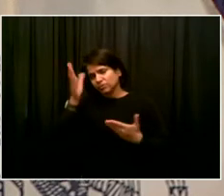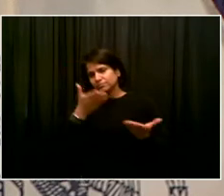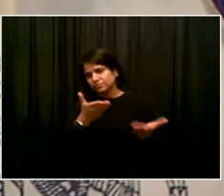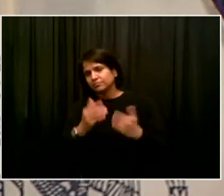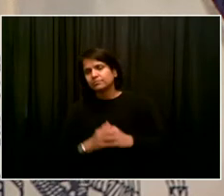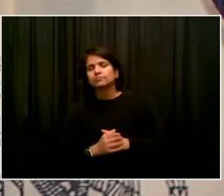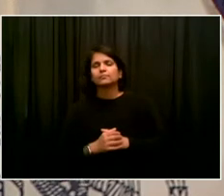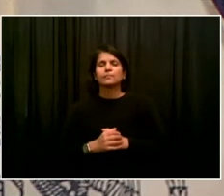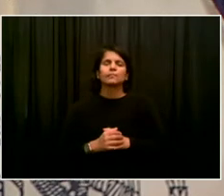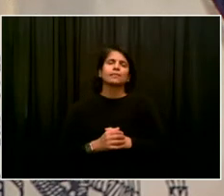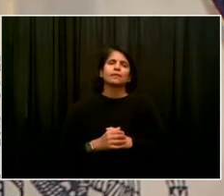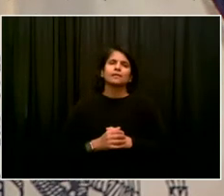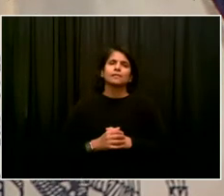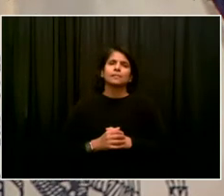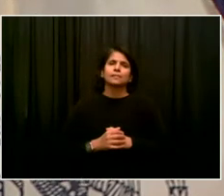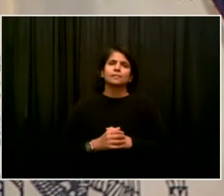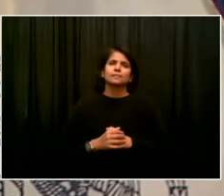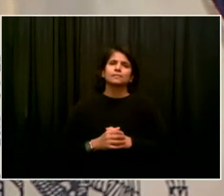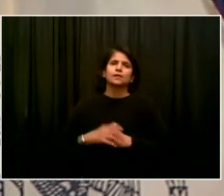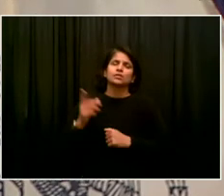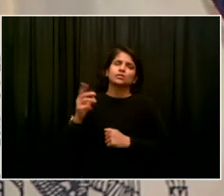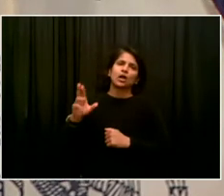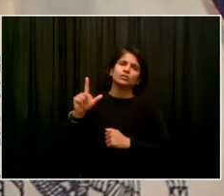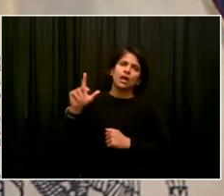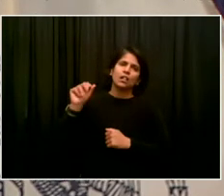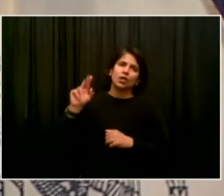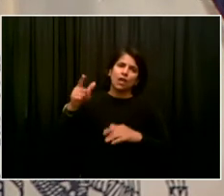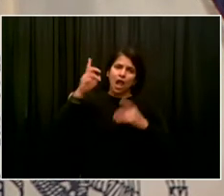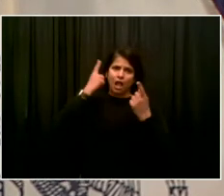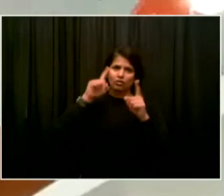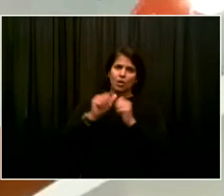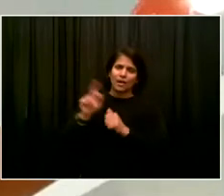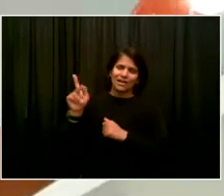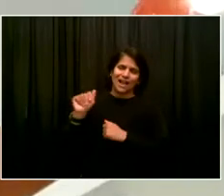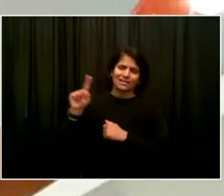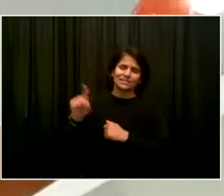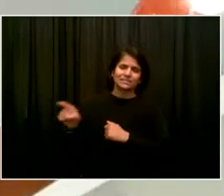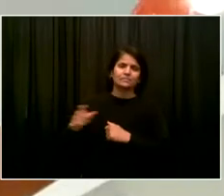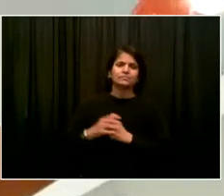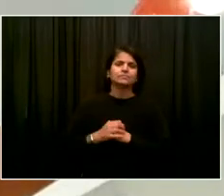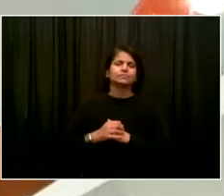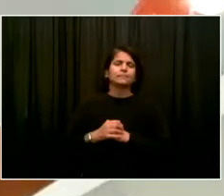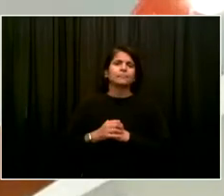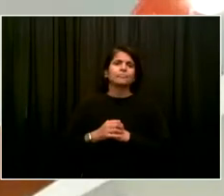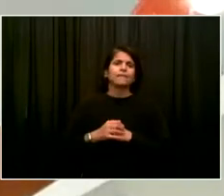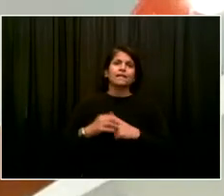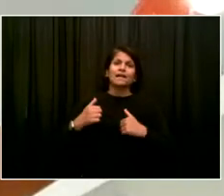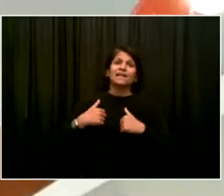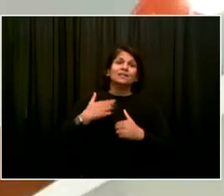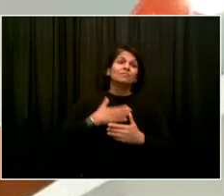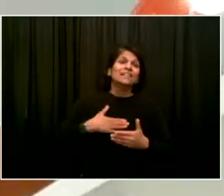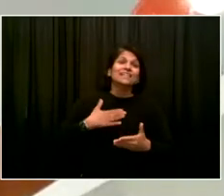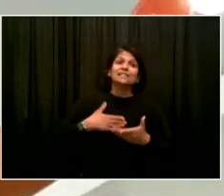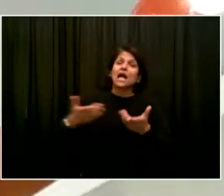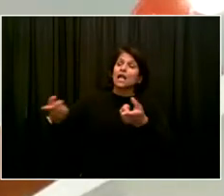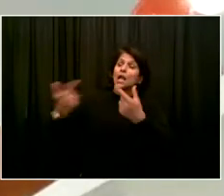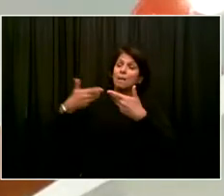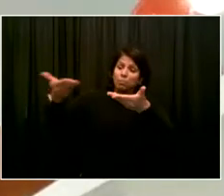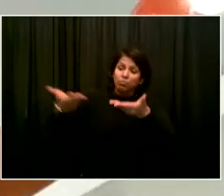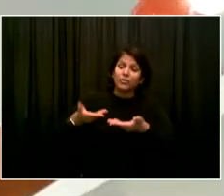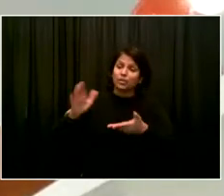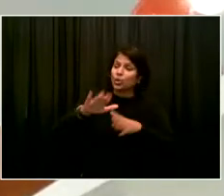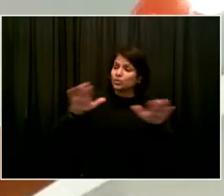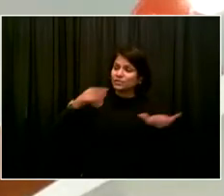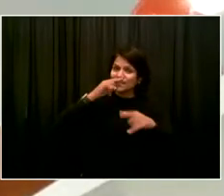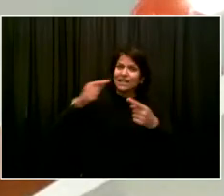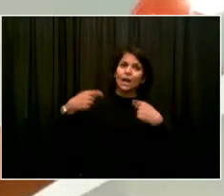I want to double down on what Dr. Katz said. We would love to see your children. I brought my son, who was less than 2 years old when I got him